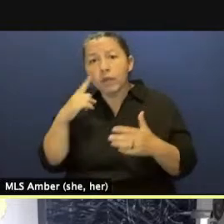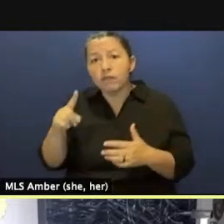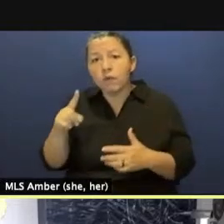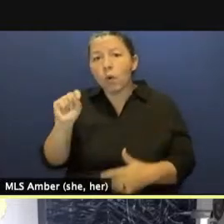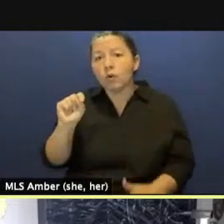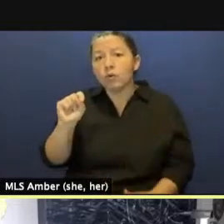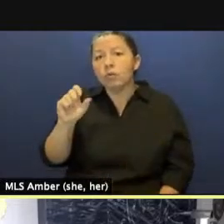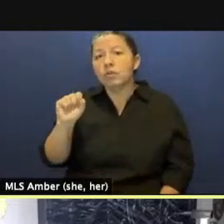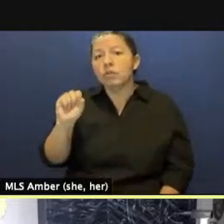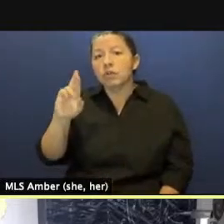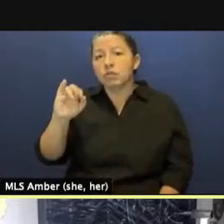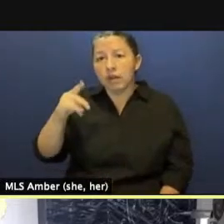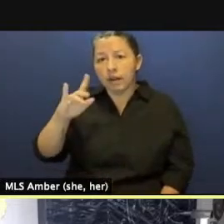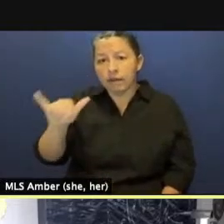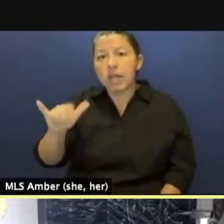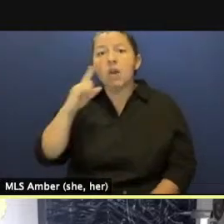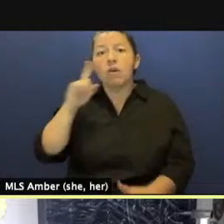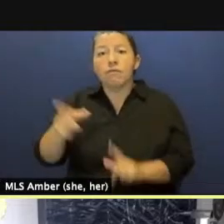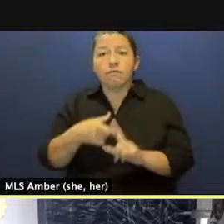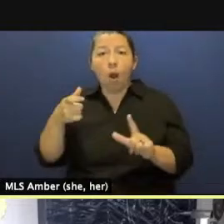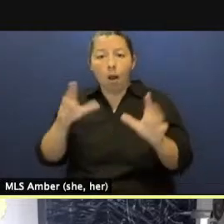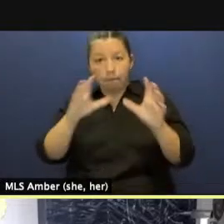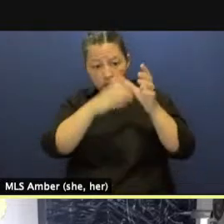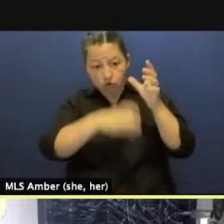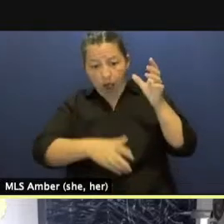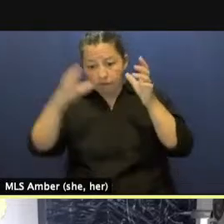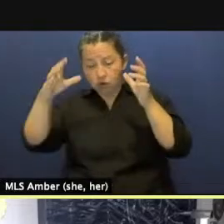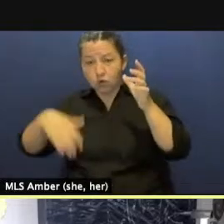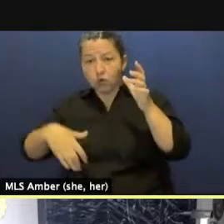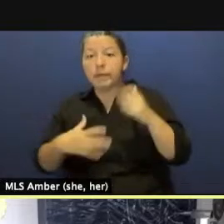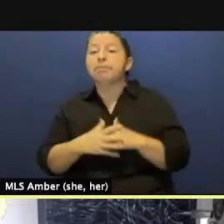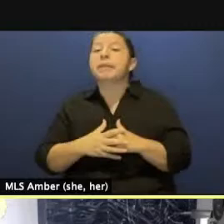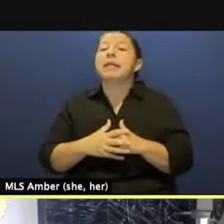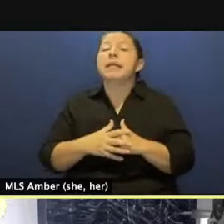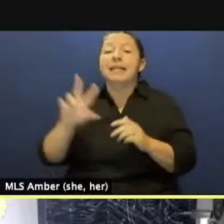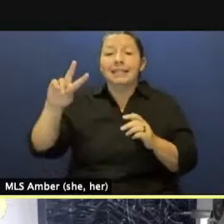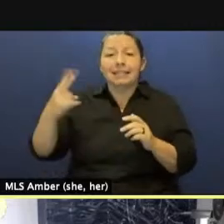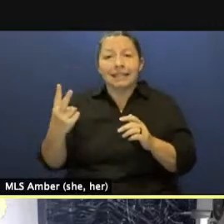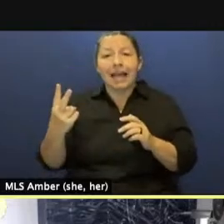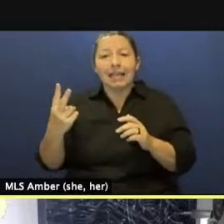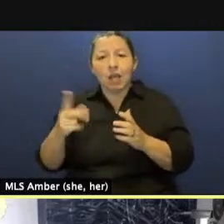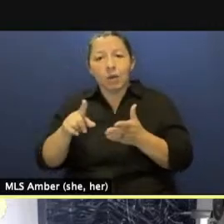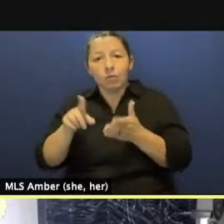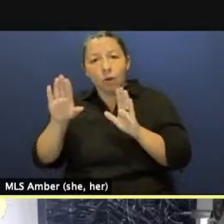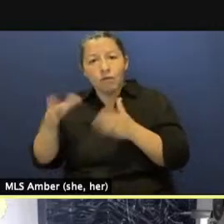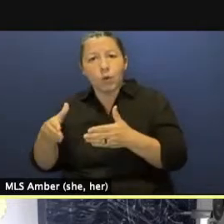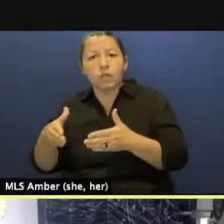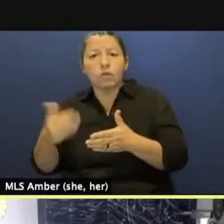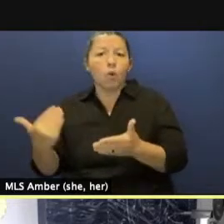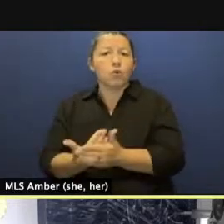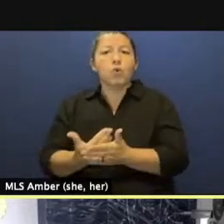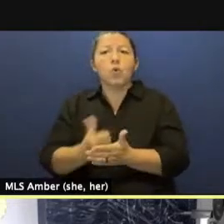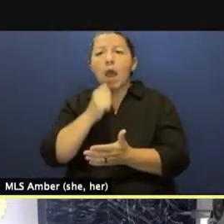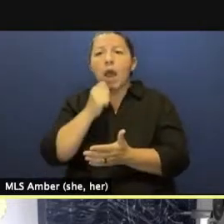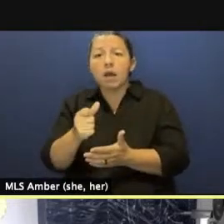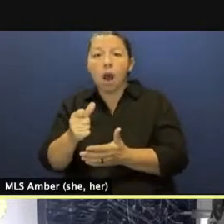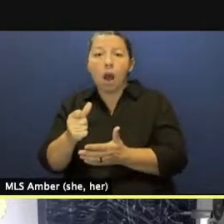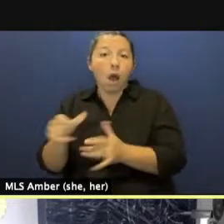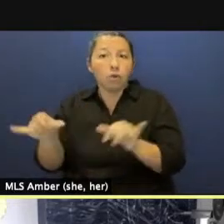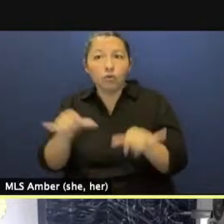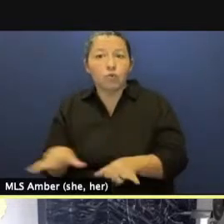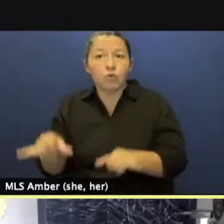from the double drive tube. Second, on new and unusual lithic fragments